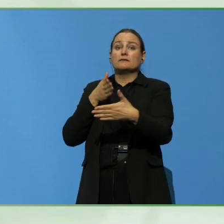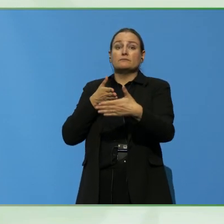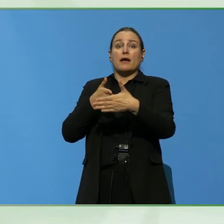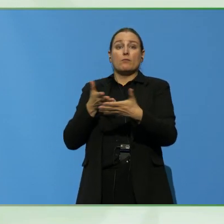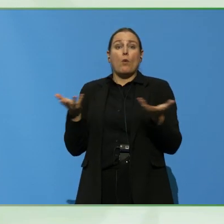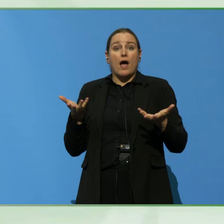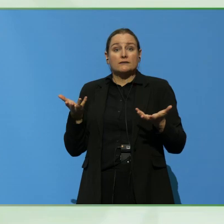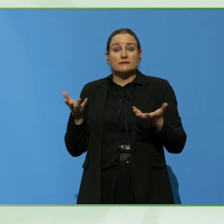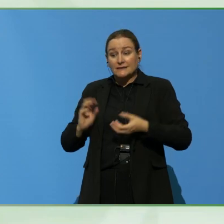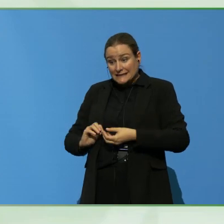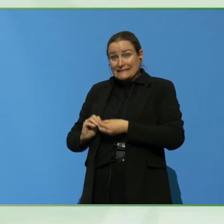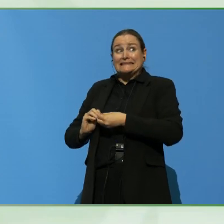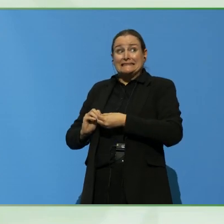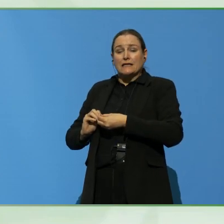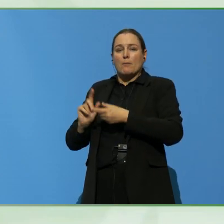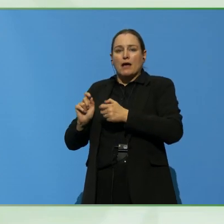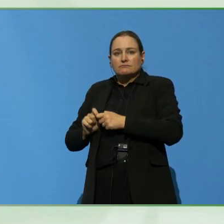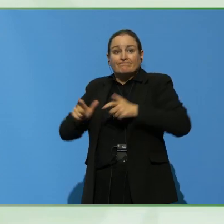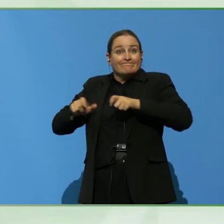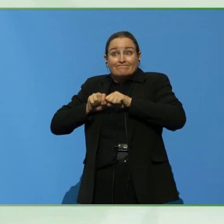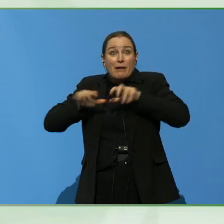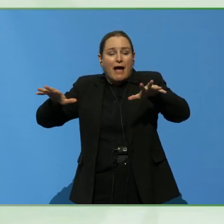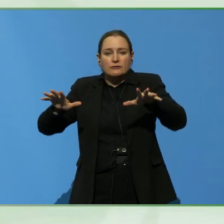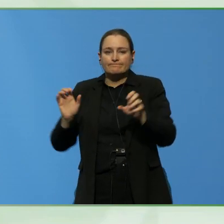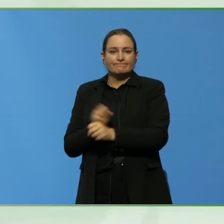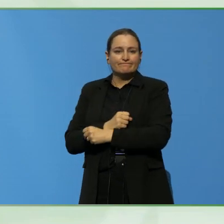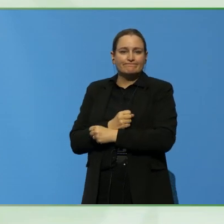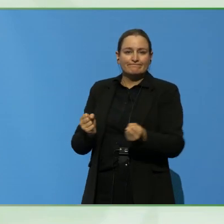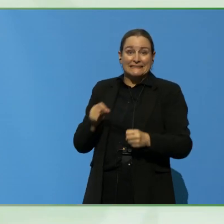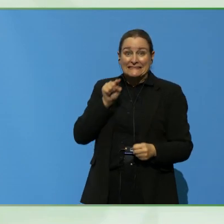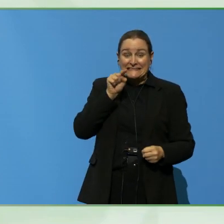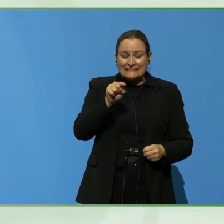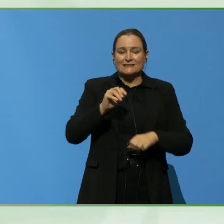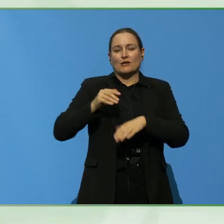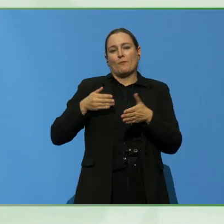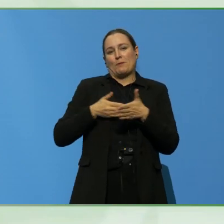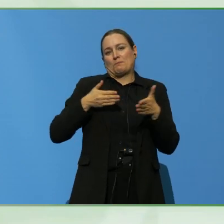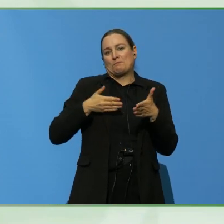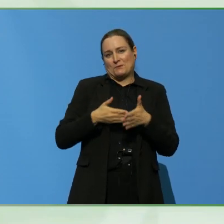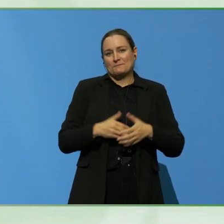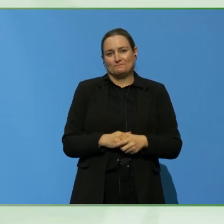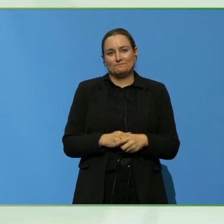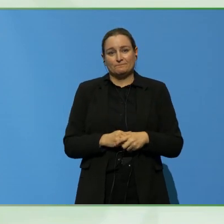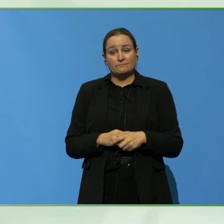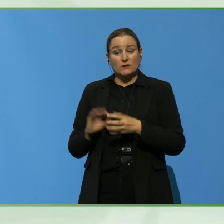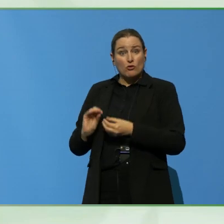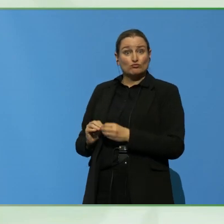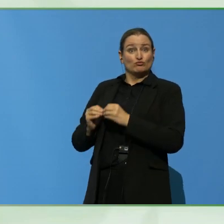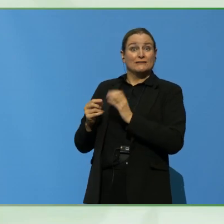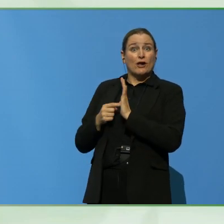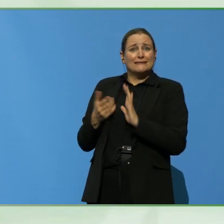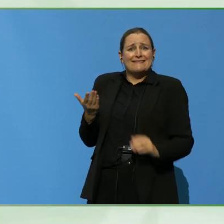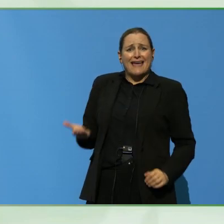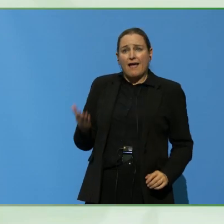scaling. I think that there is an issue where we just don't have the assistive technologies in some